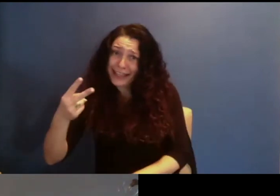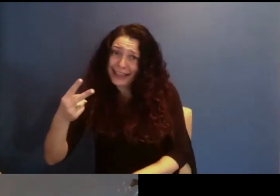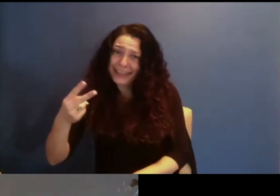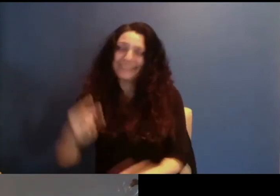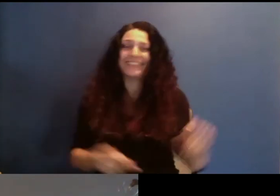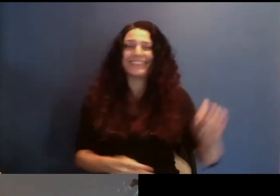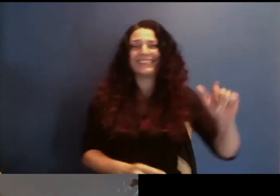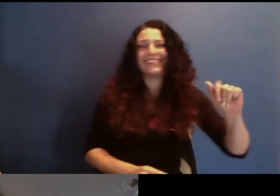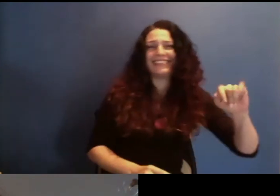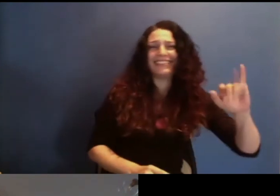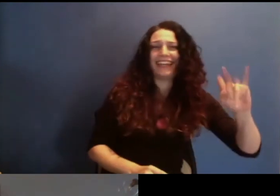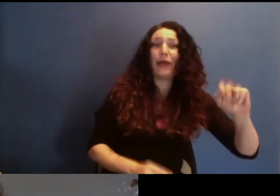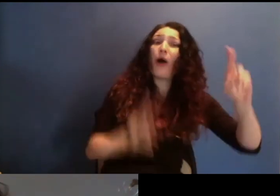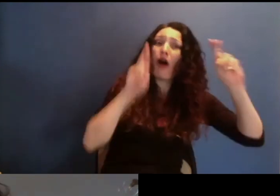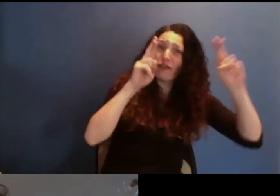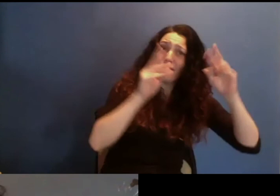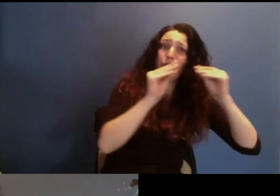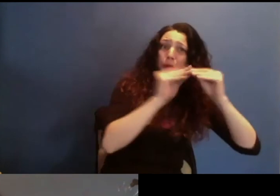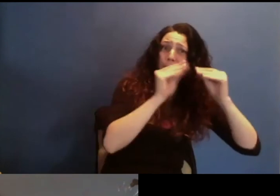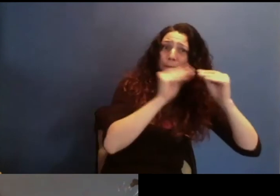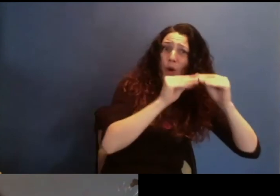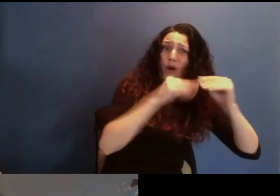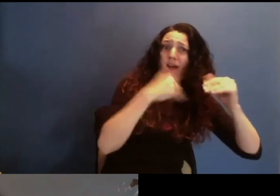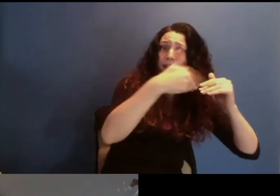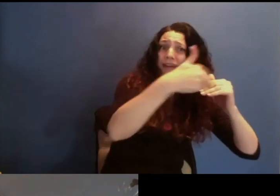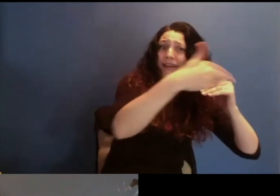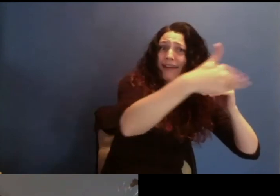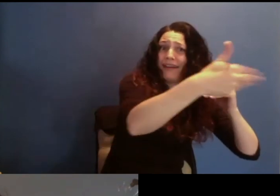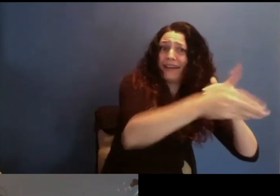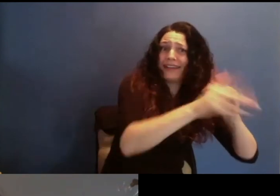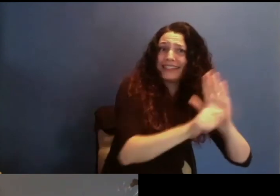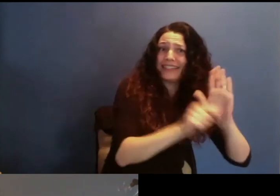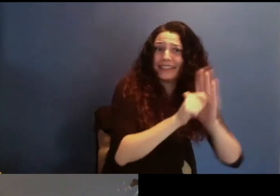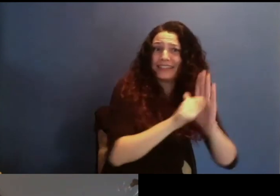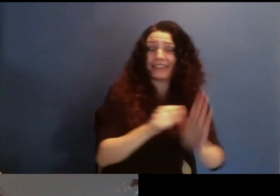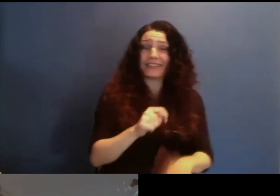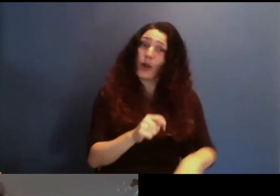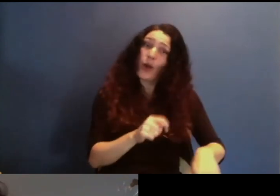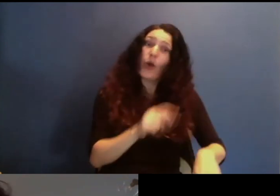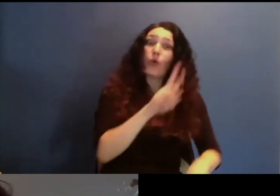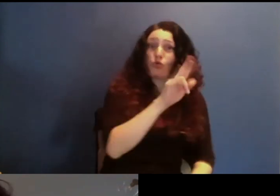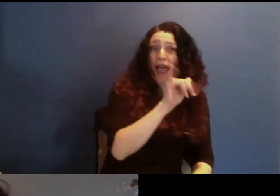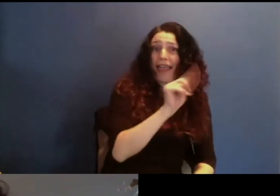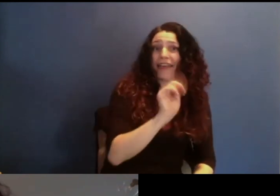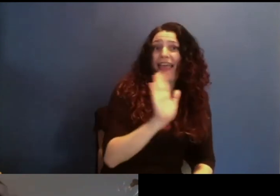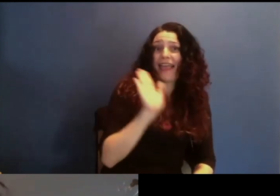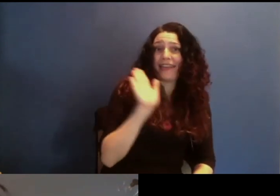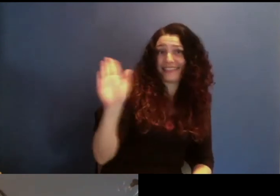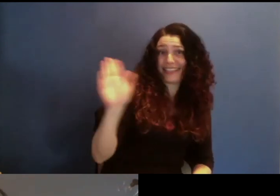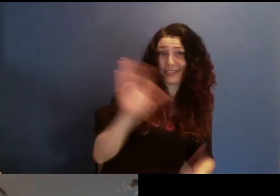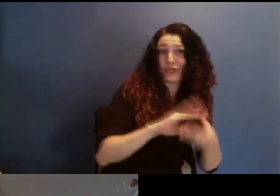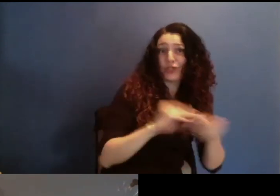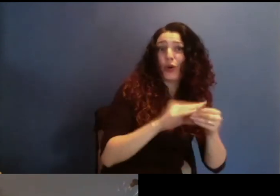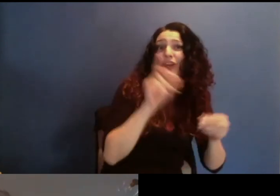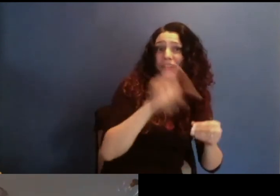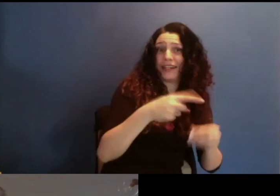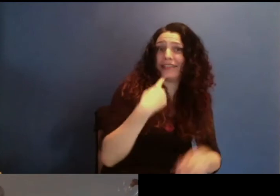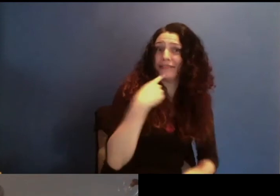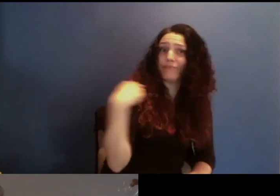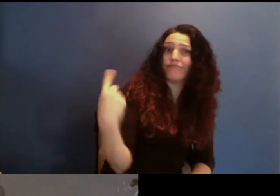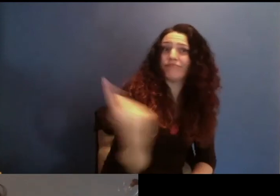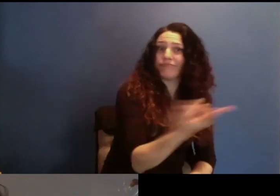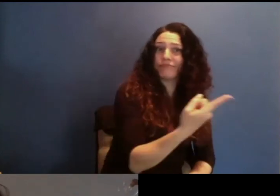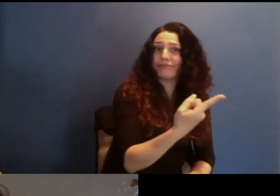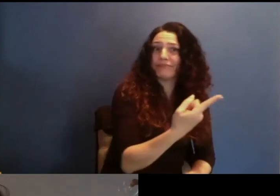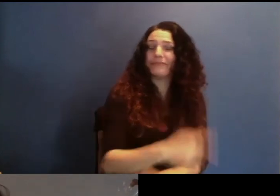seasons. So yeah, hopefully. Ryan has a story he has to tell. Yeah, exactly. So then another